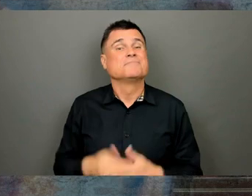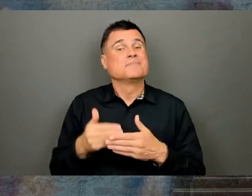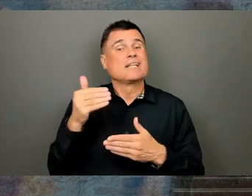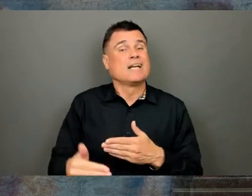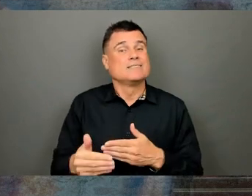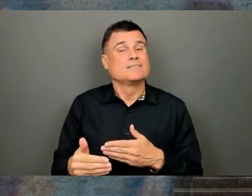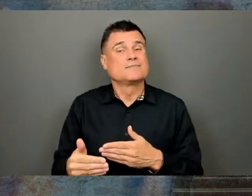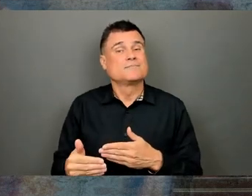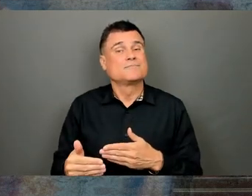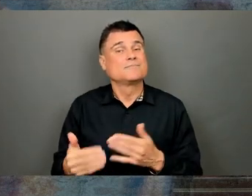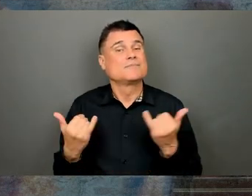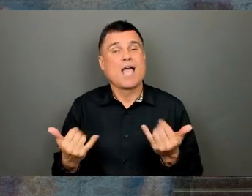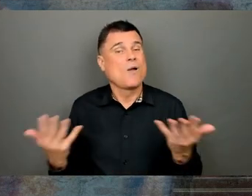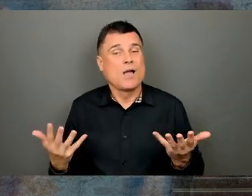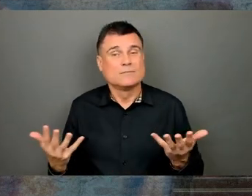The WAP.